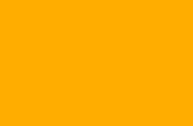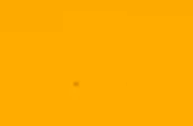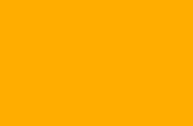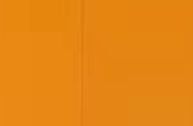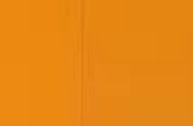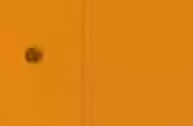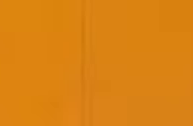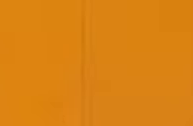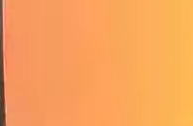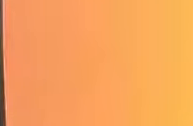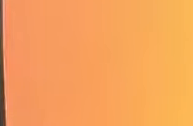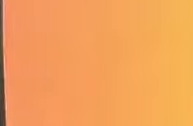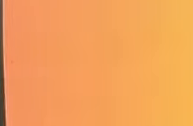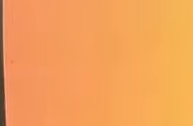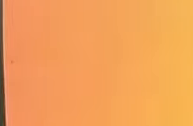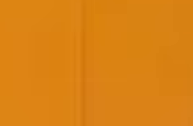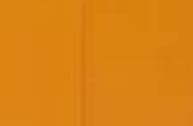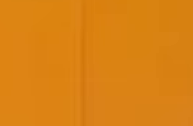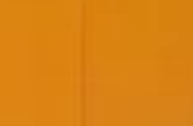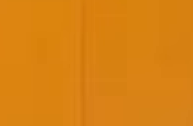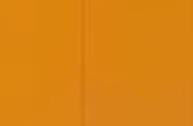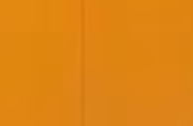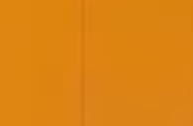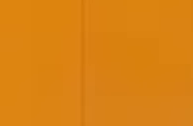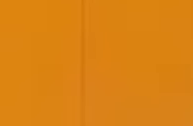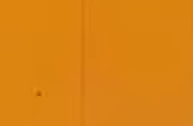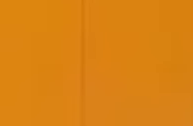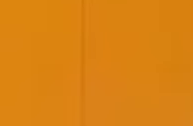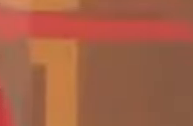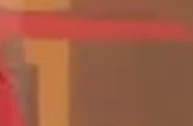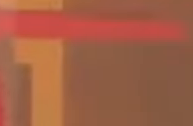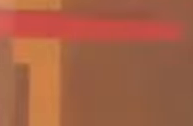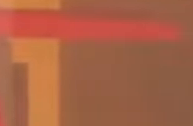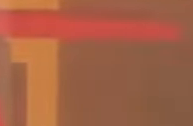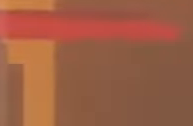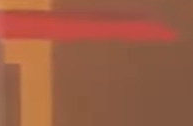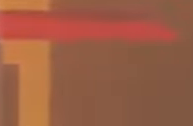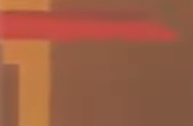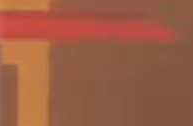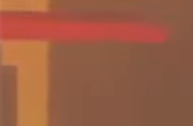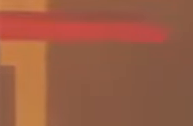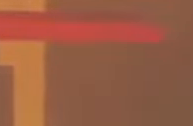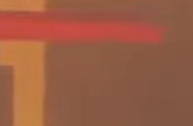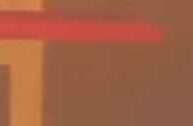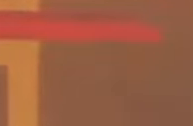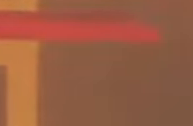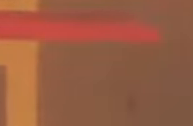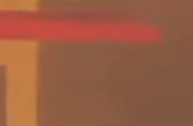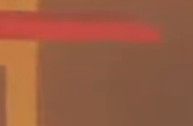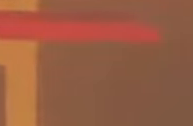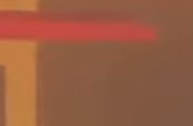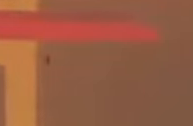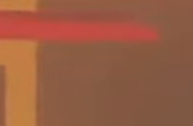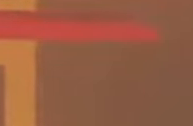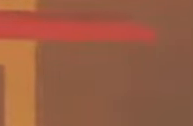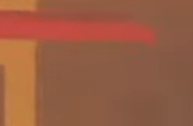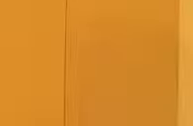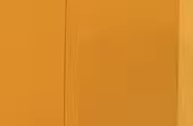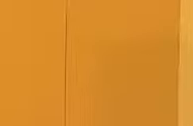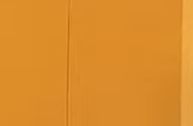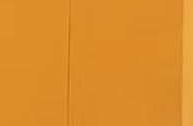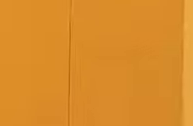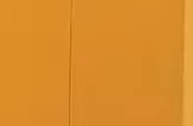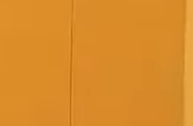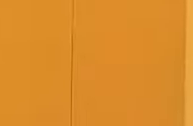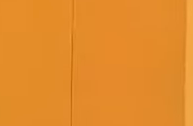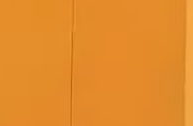your health, someone doesn't wake up and they become an addict. It's in stages. We've got you covered each and every Tuesday at 9 a.m.